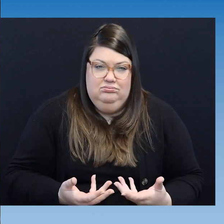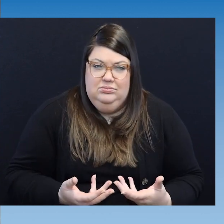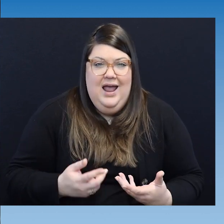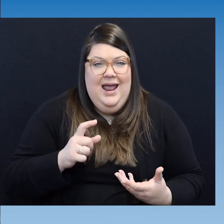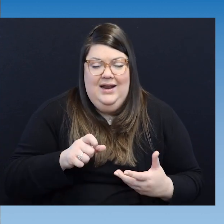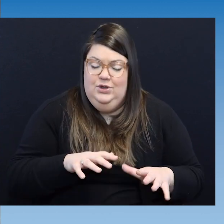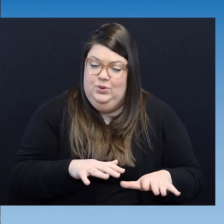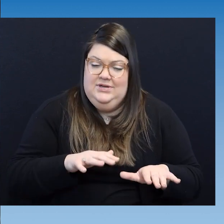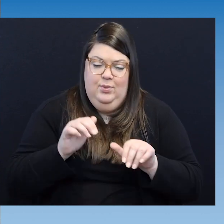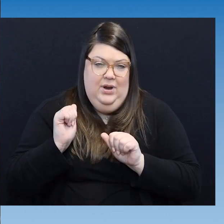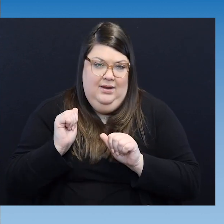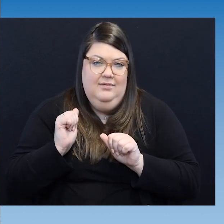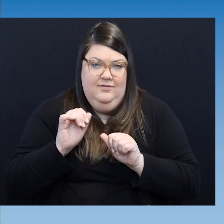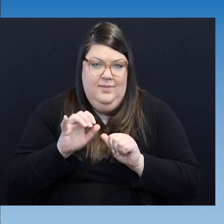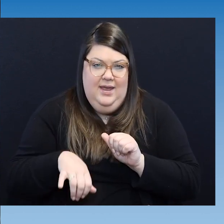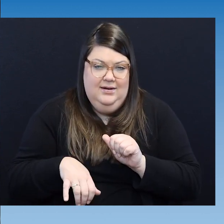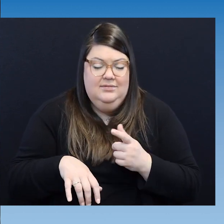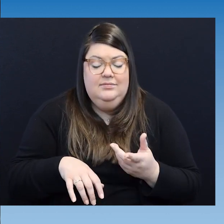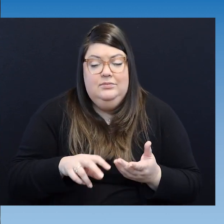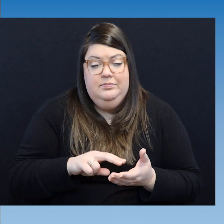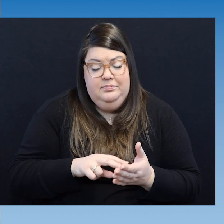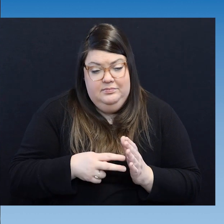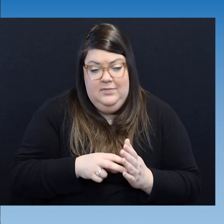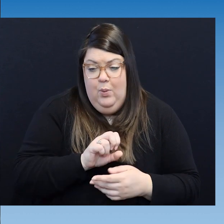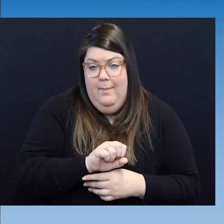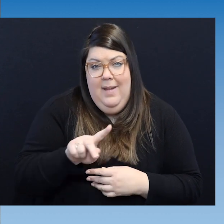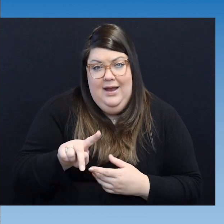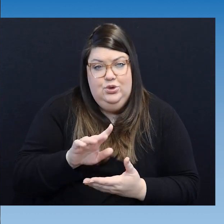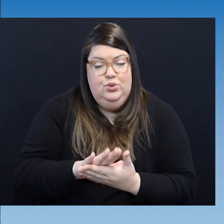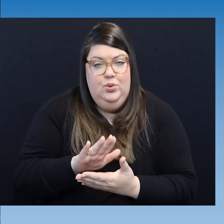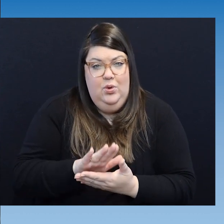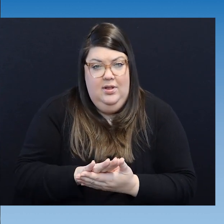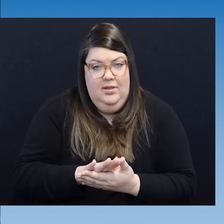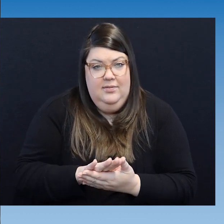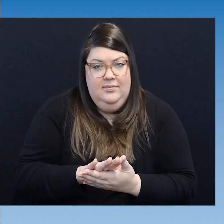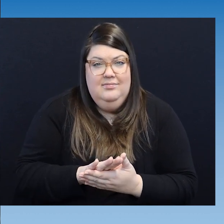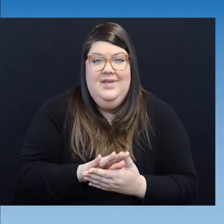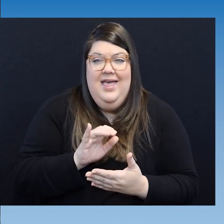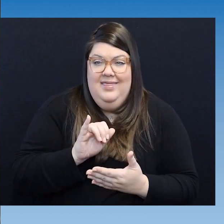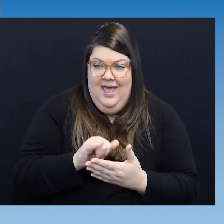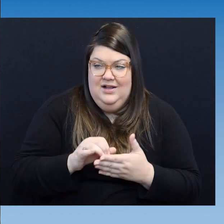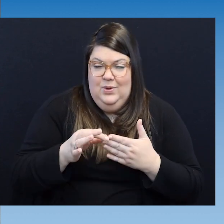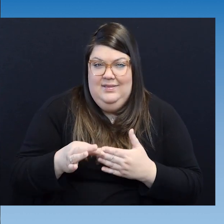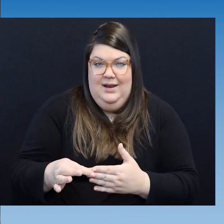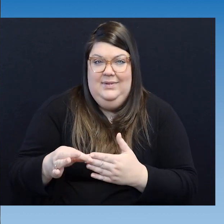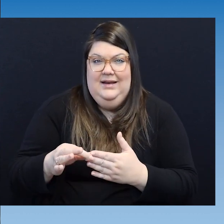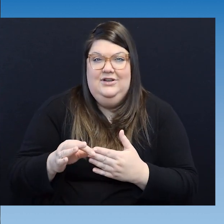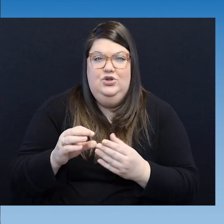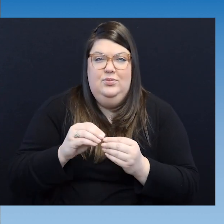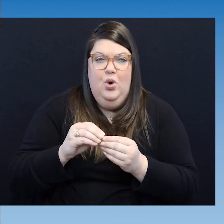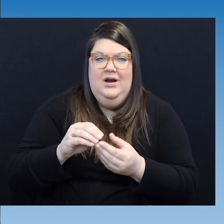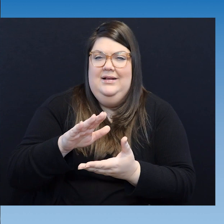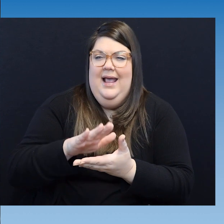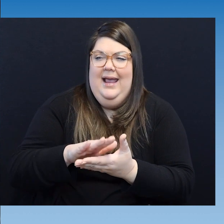away from it. So consequently, I went back to school, and that's what led me into academia,